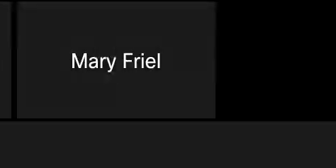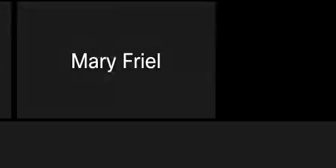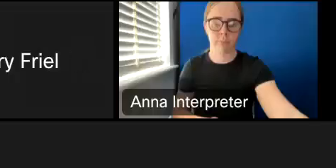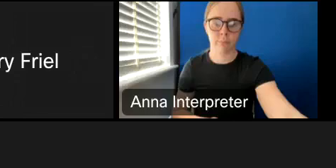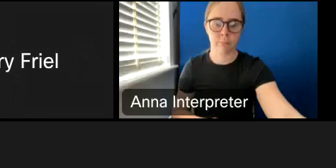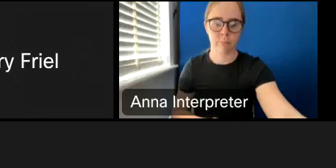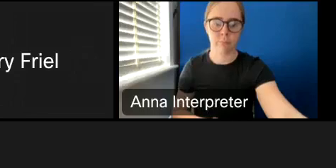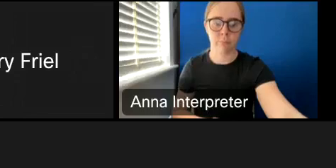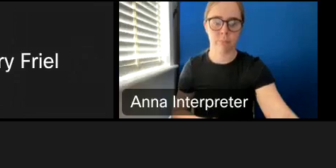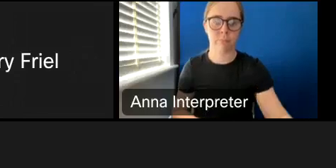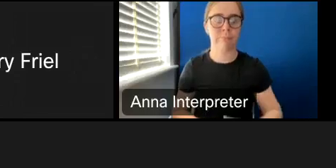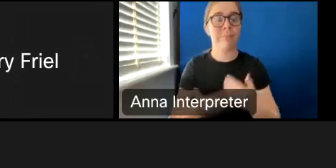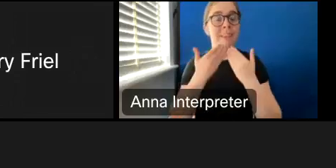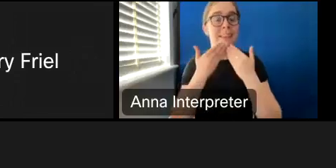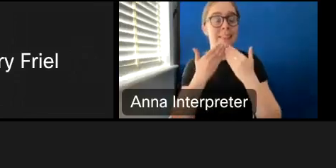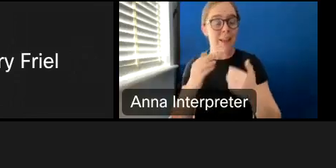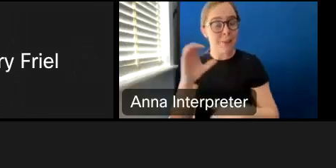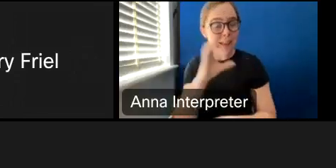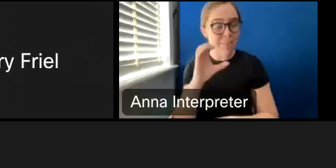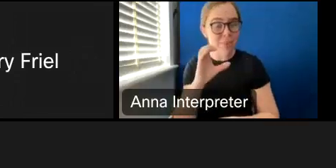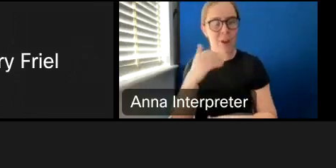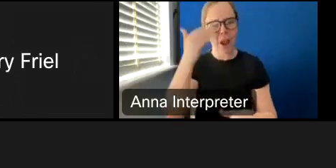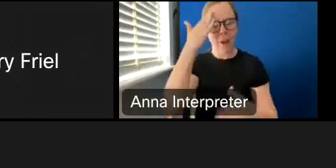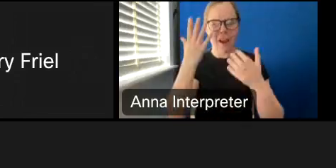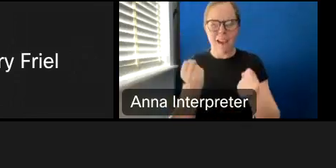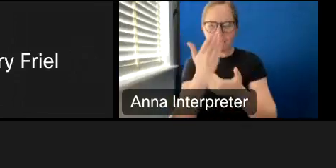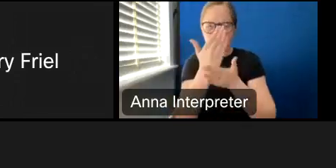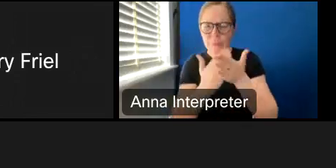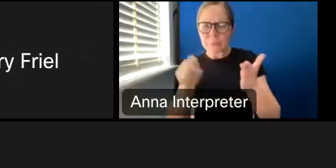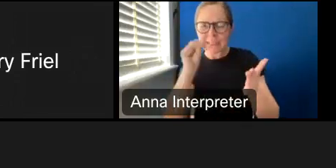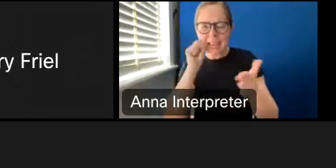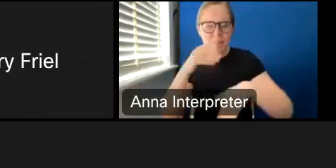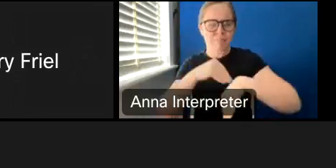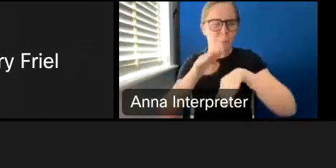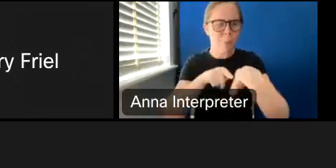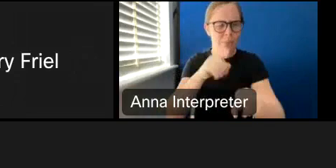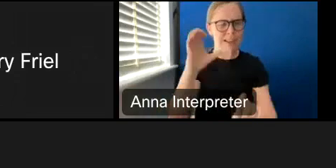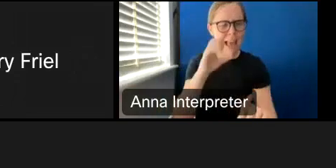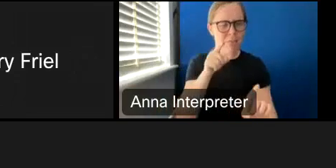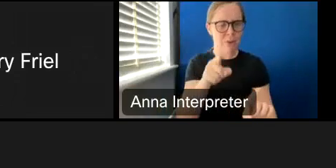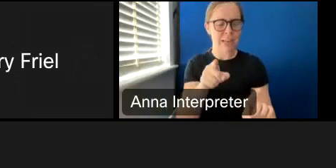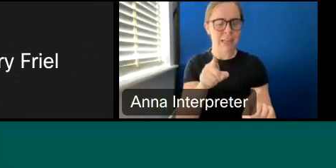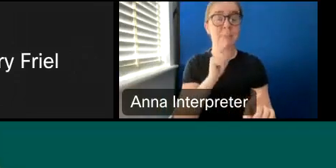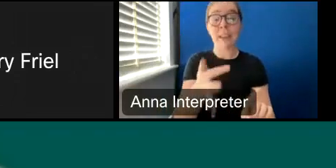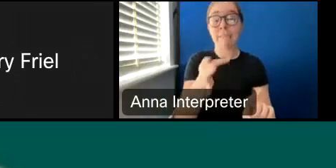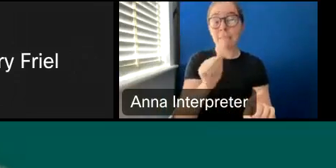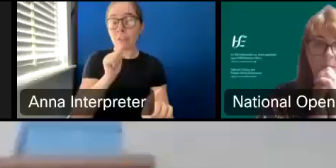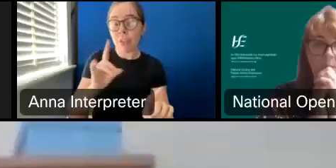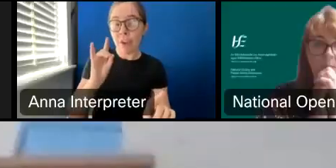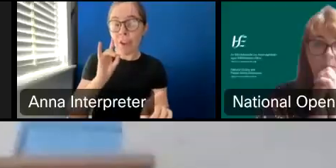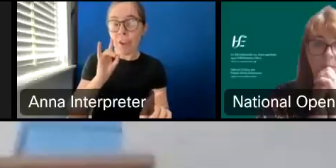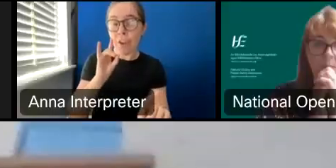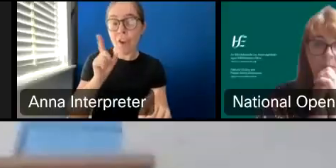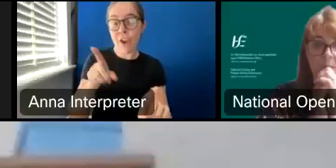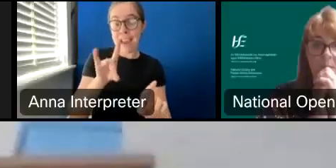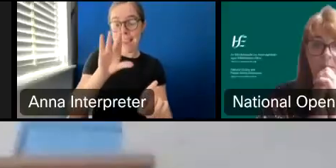Thank you very much, Catherine. I know there's a few sound problems there with Catherine's. So if you didn't hear anything, I think Kelly's put most of